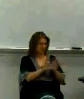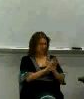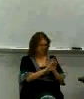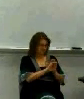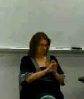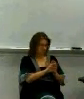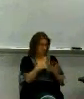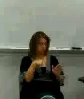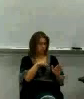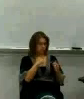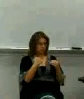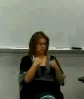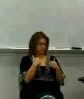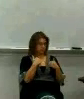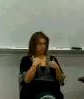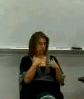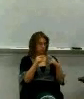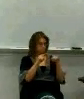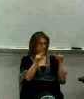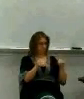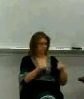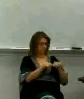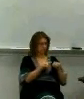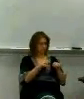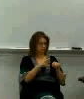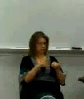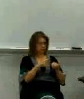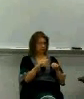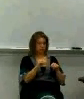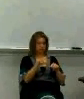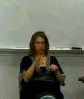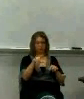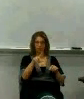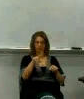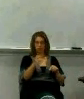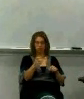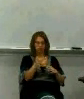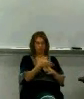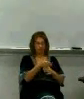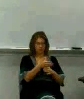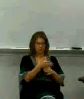diagram, in that we have boxes and we have fluxes between the